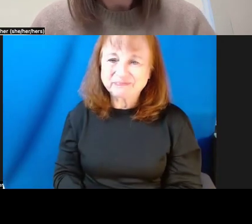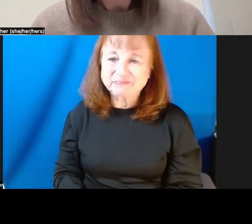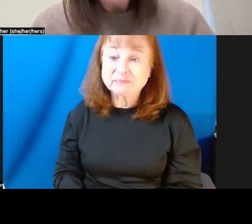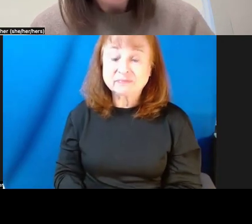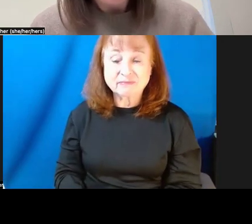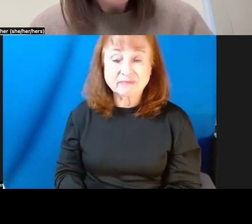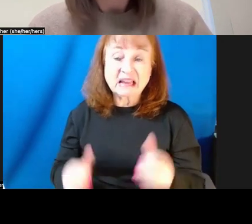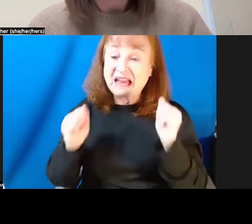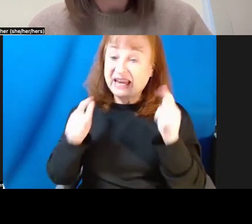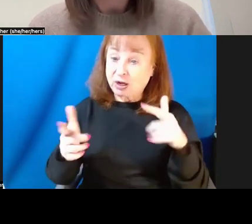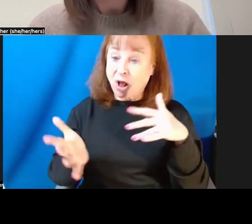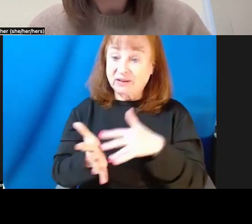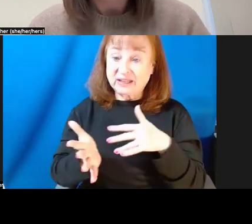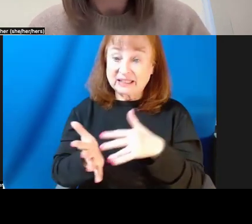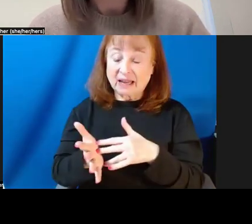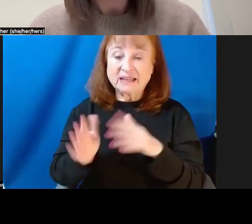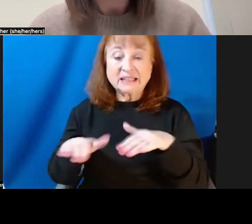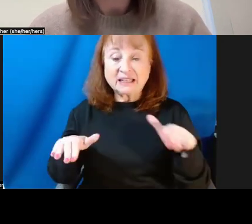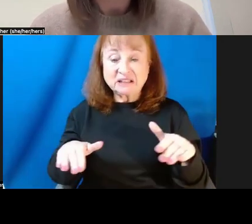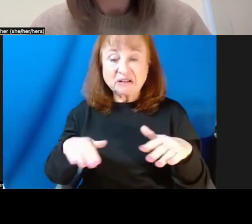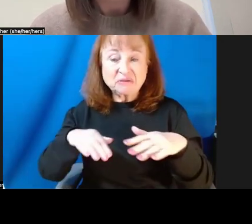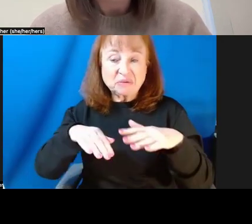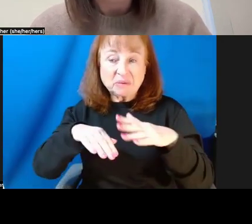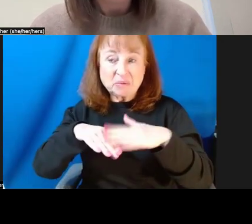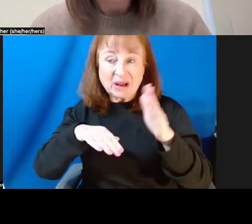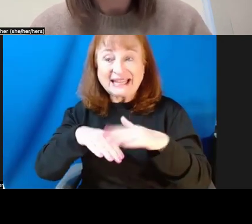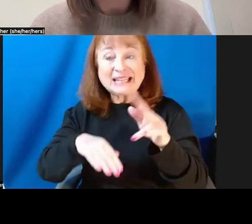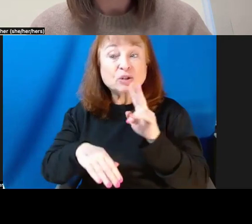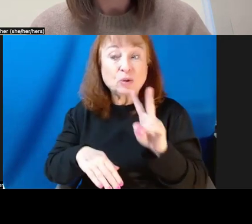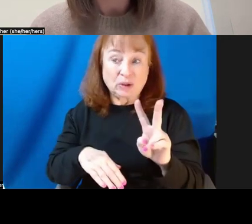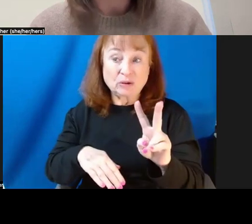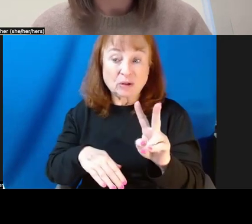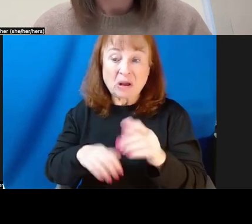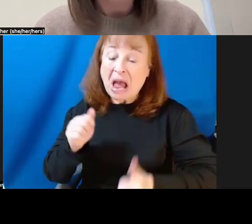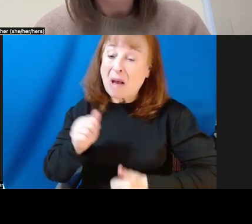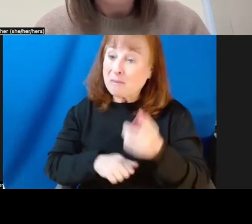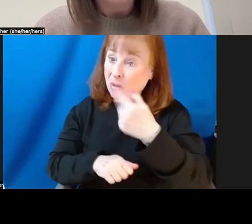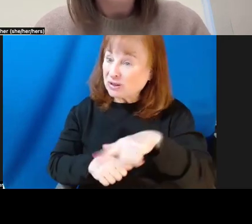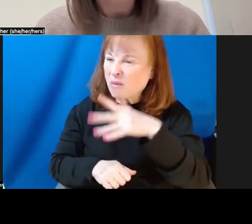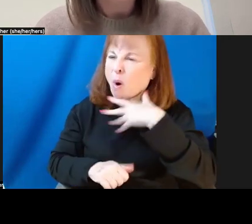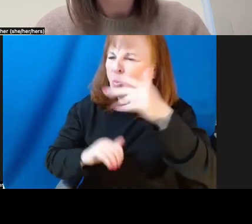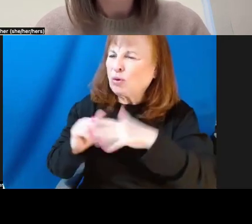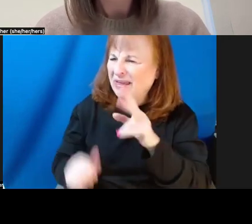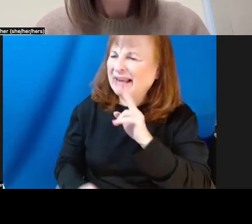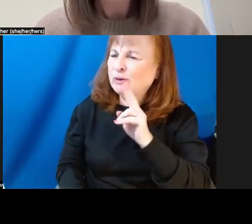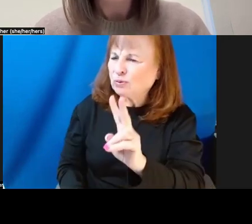In all of the studies, the children were at least 2 years old, and most of them were older than that.